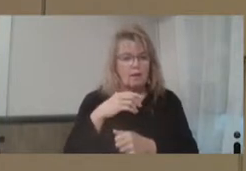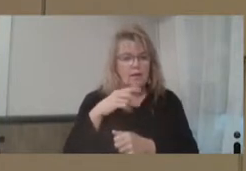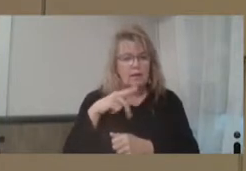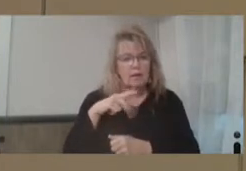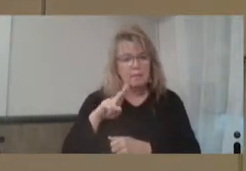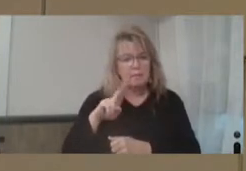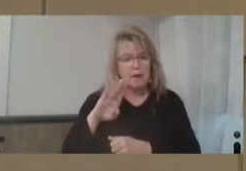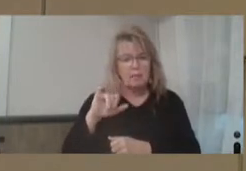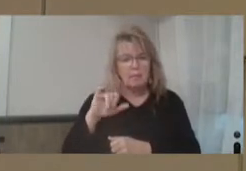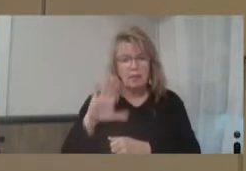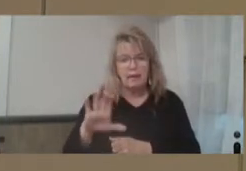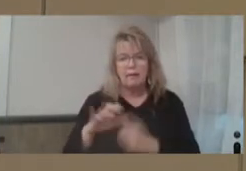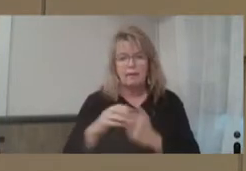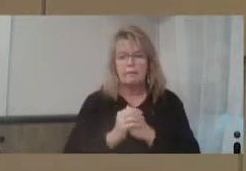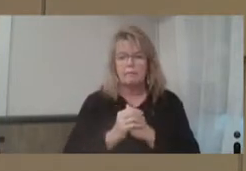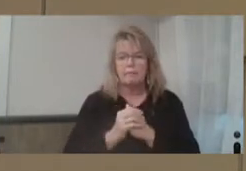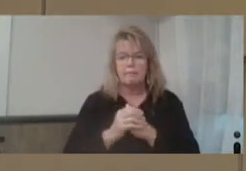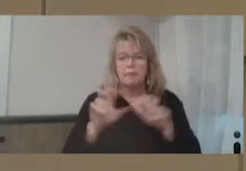forum. And,